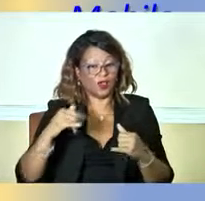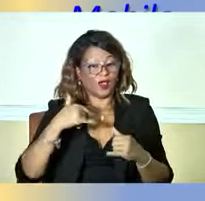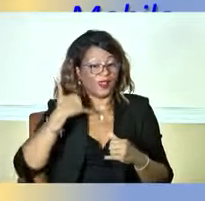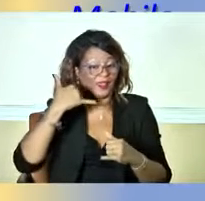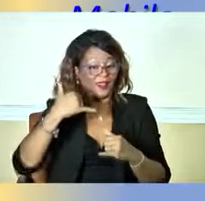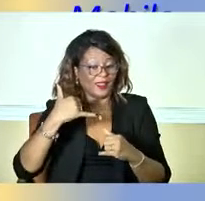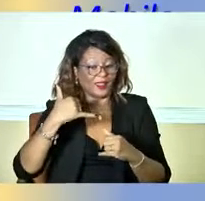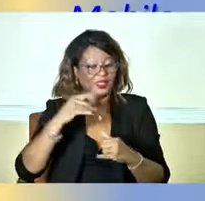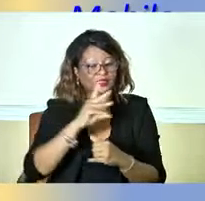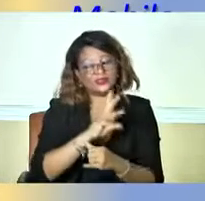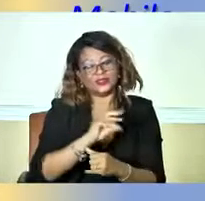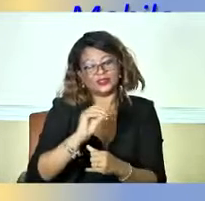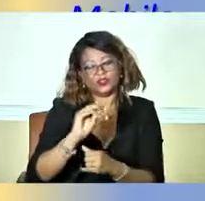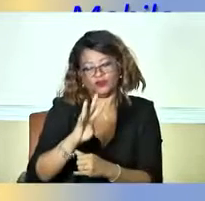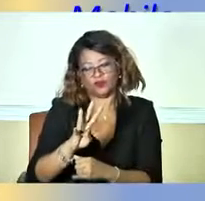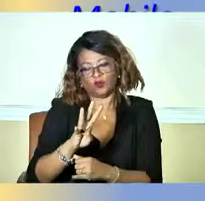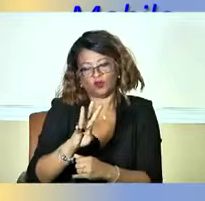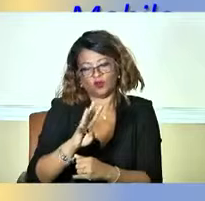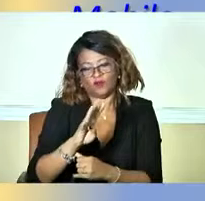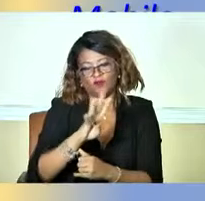landline